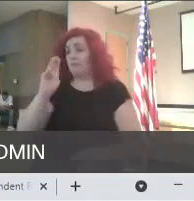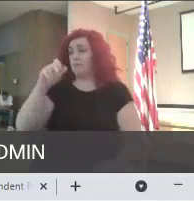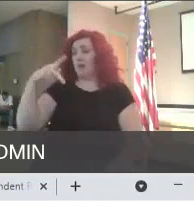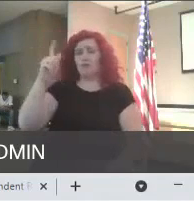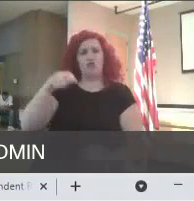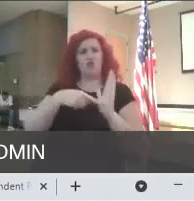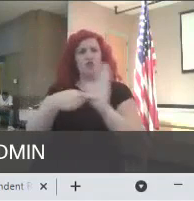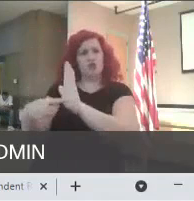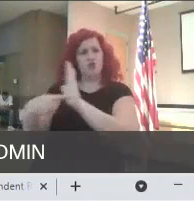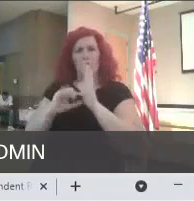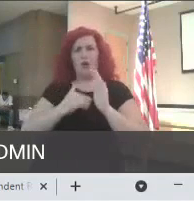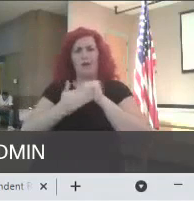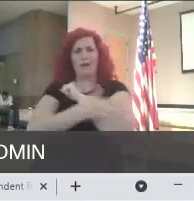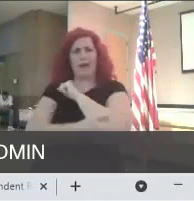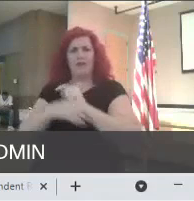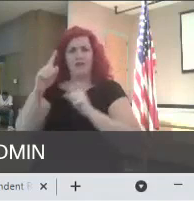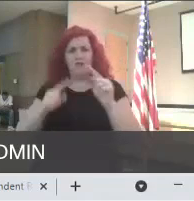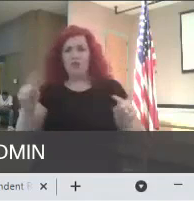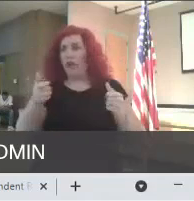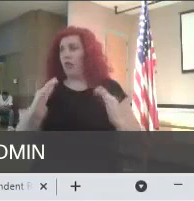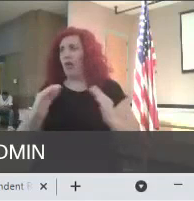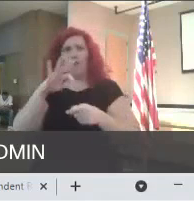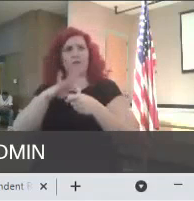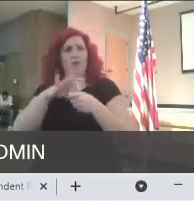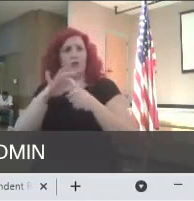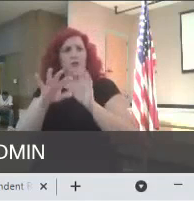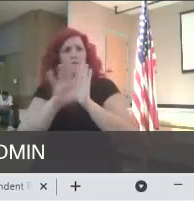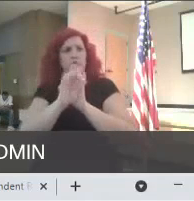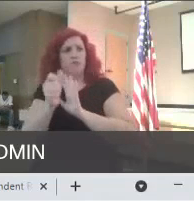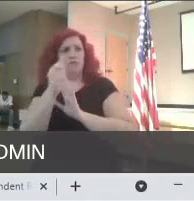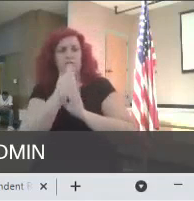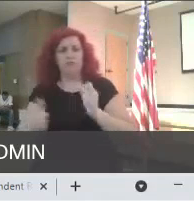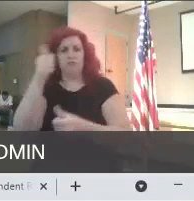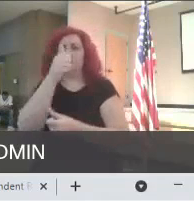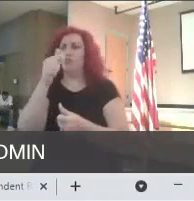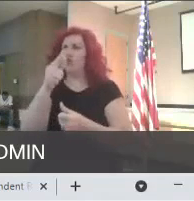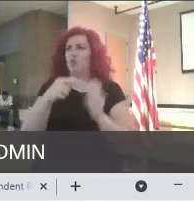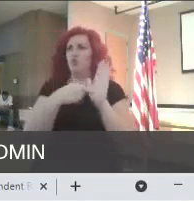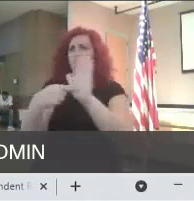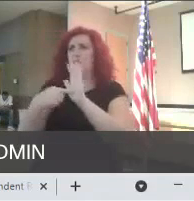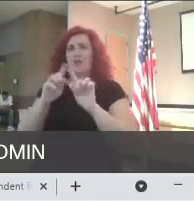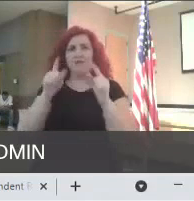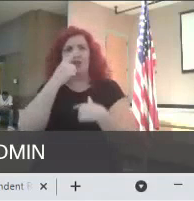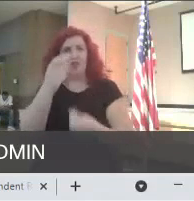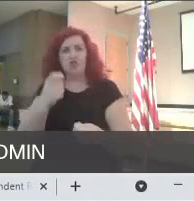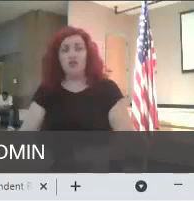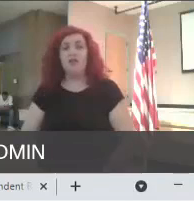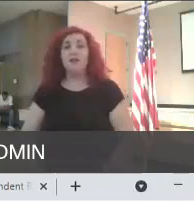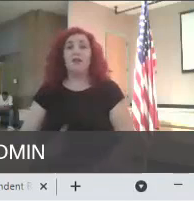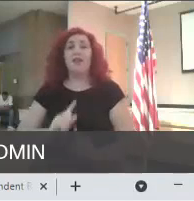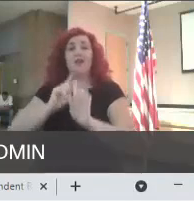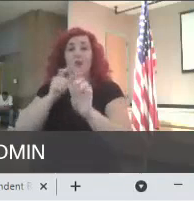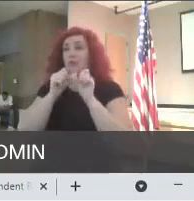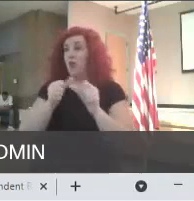our elected officials the ability to effectively represent these different interests. The bottom line is continuing to allow the